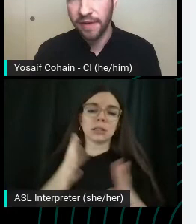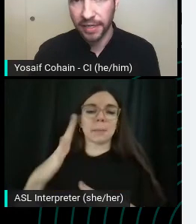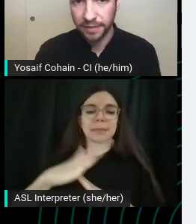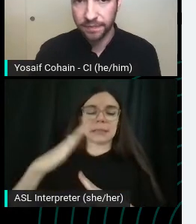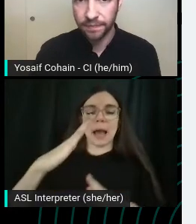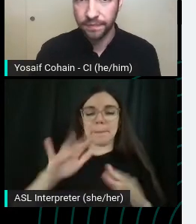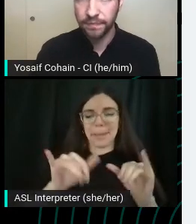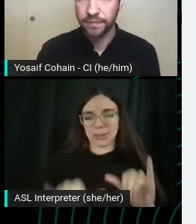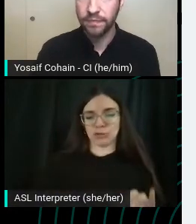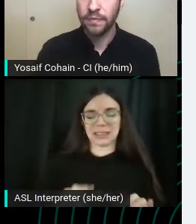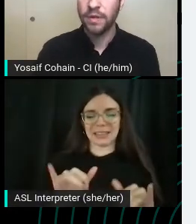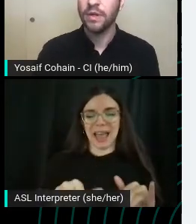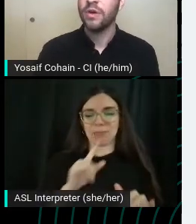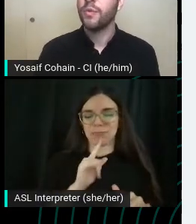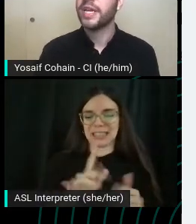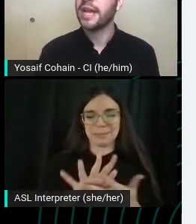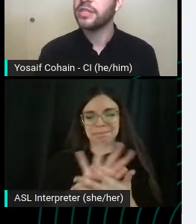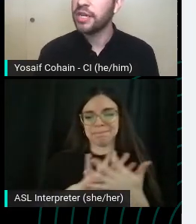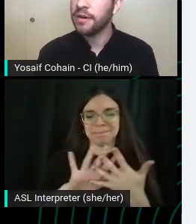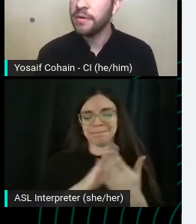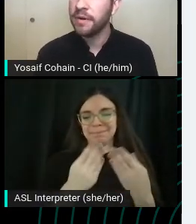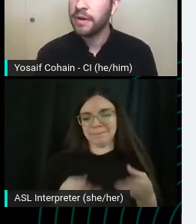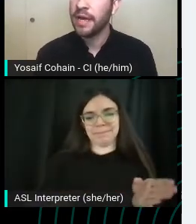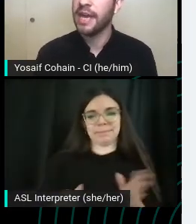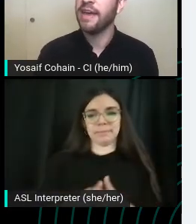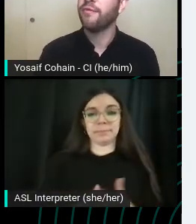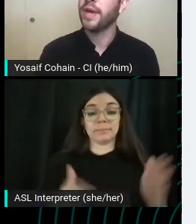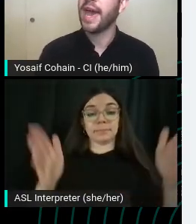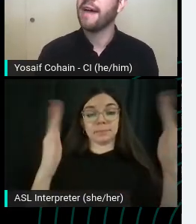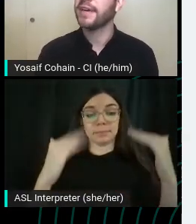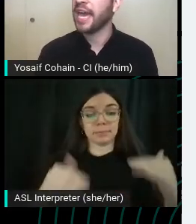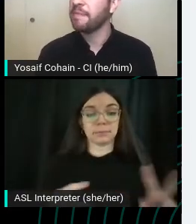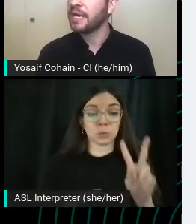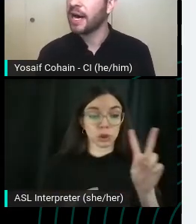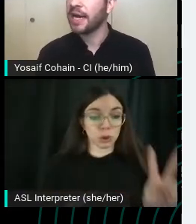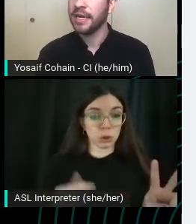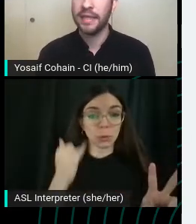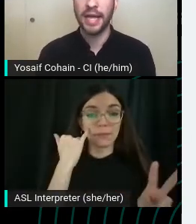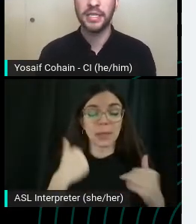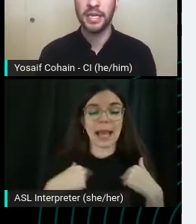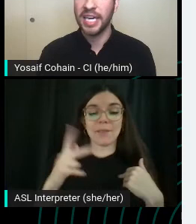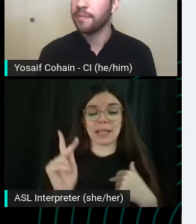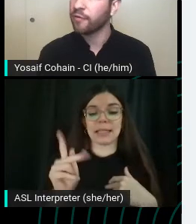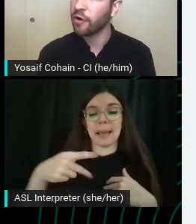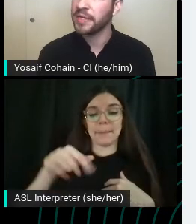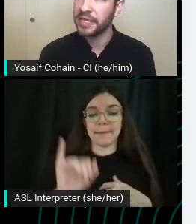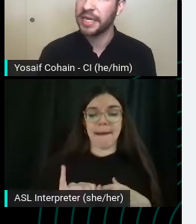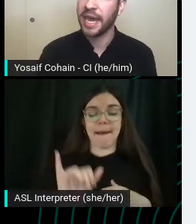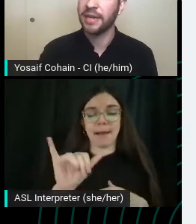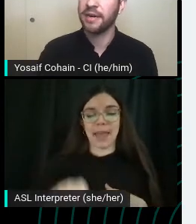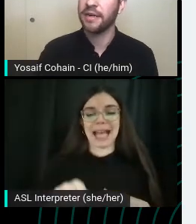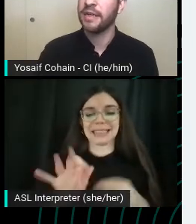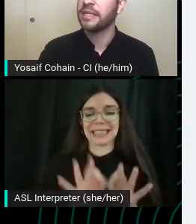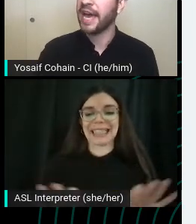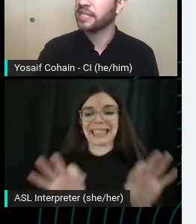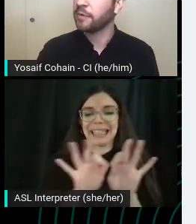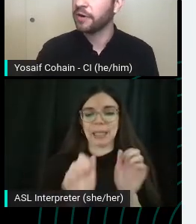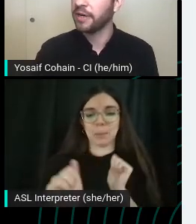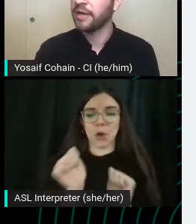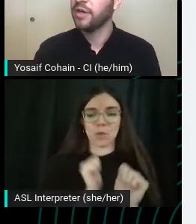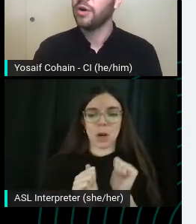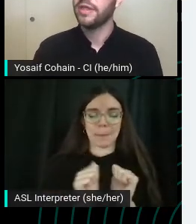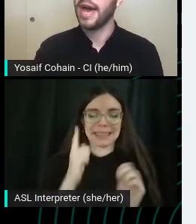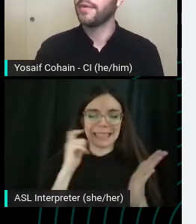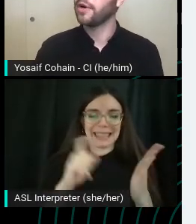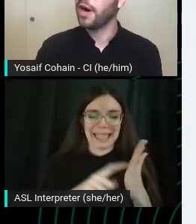loosely defined. We'd get a 2 if we have a KPI that's a key performance indicator